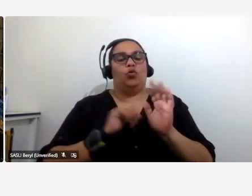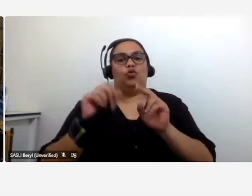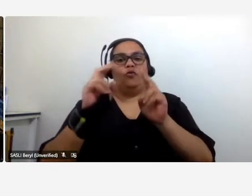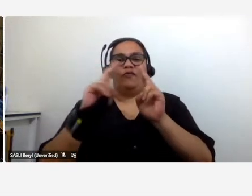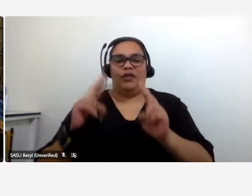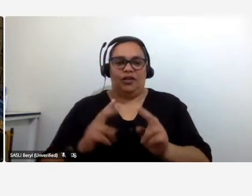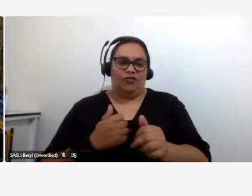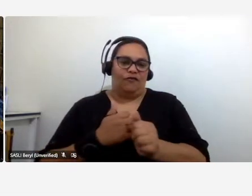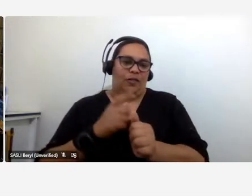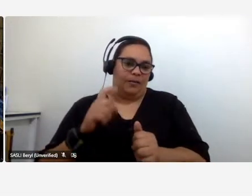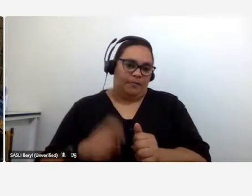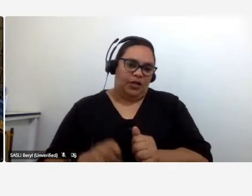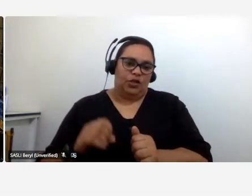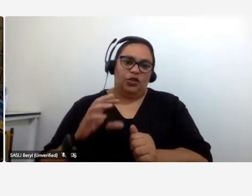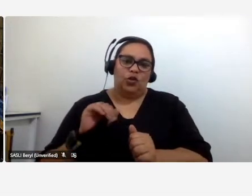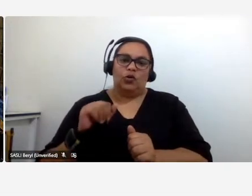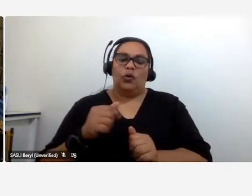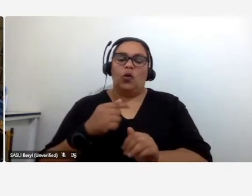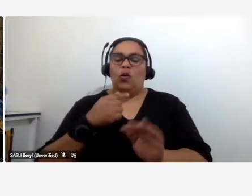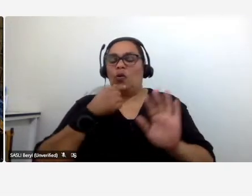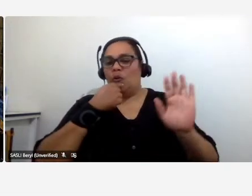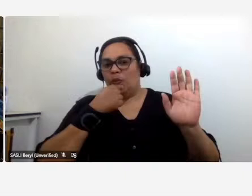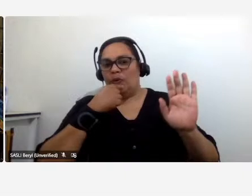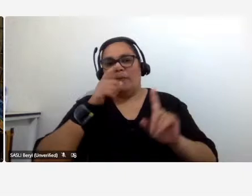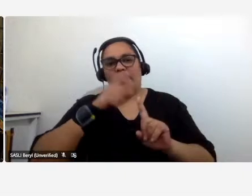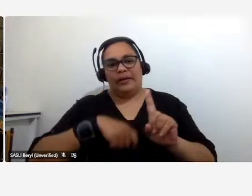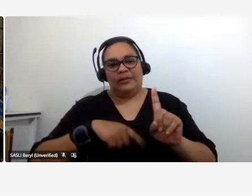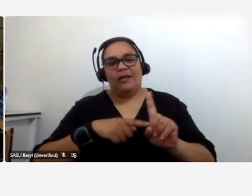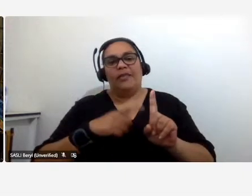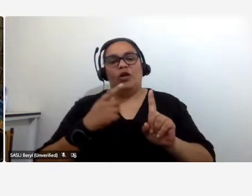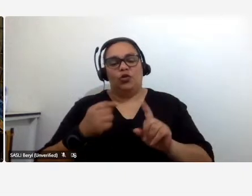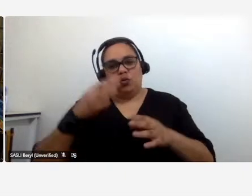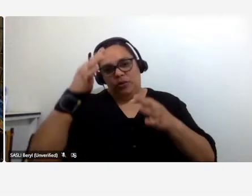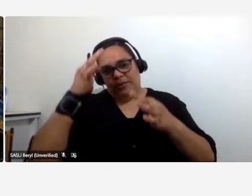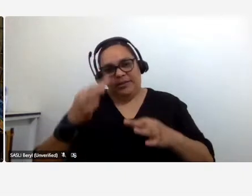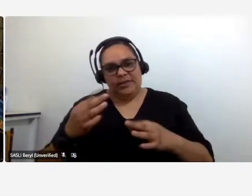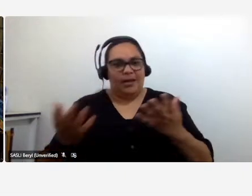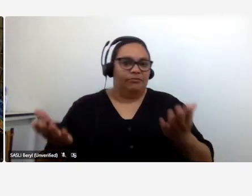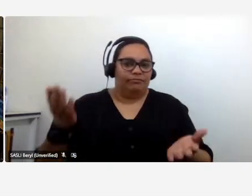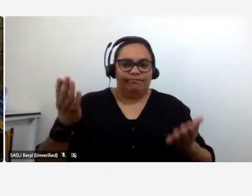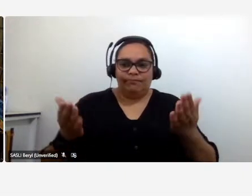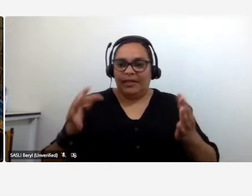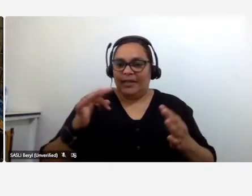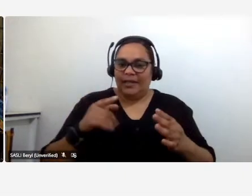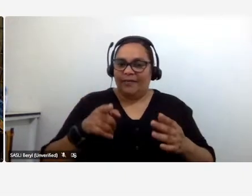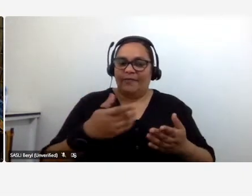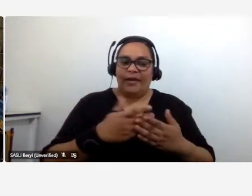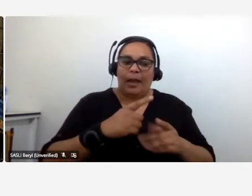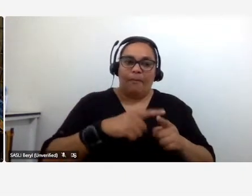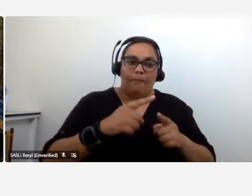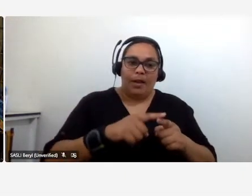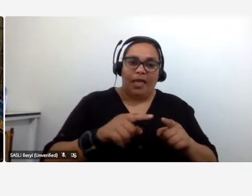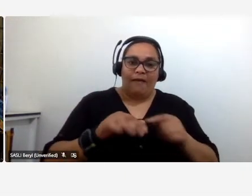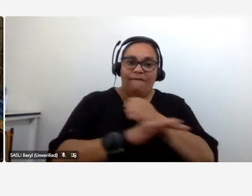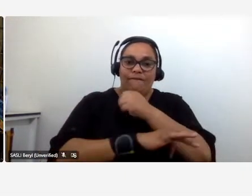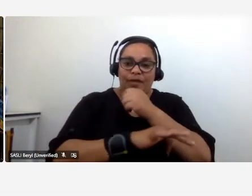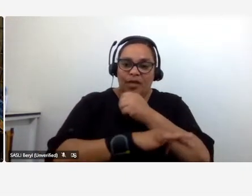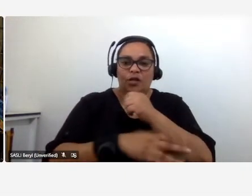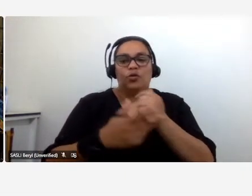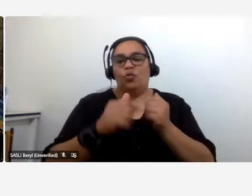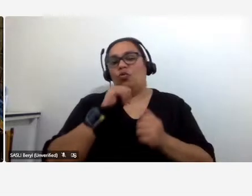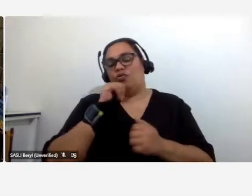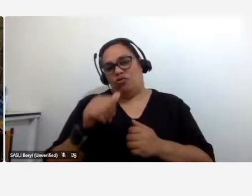federation. So the umpire or referee would then make a determination if the pitch can be played upon or